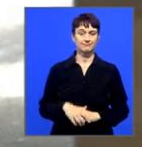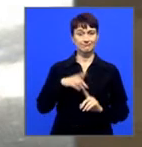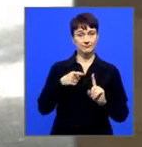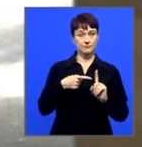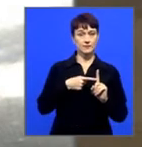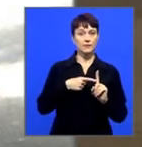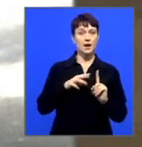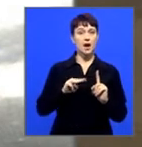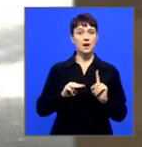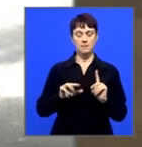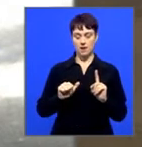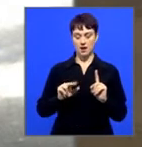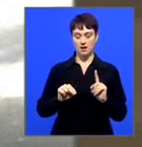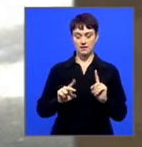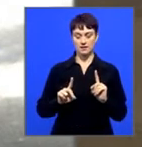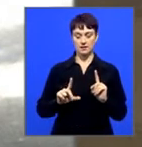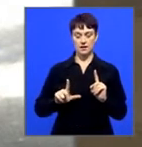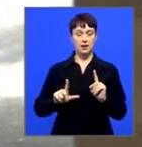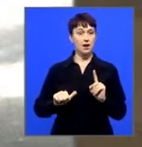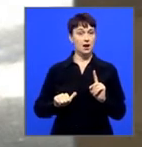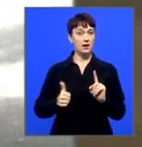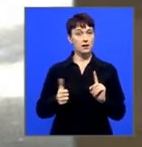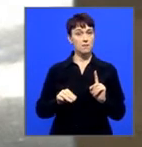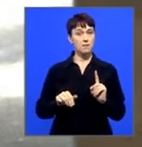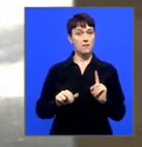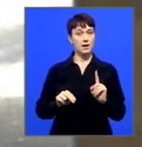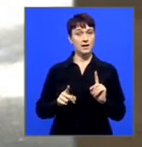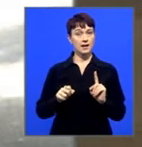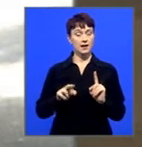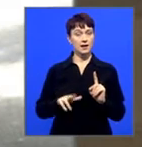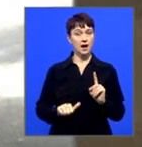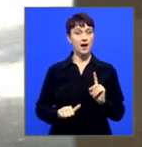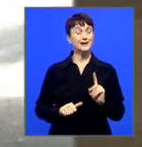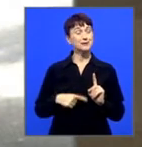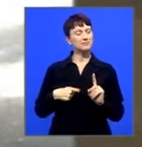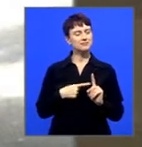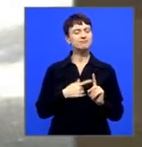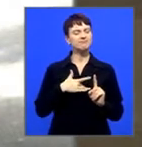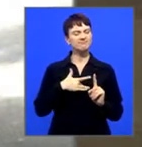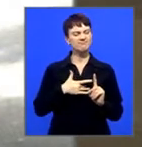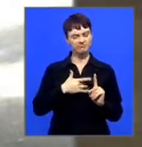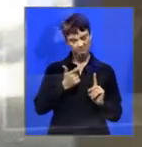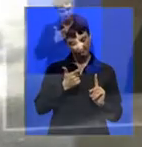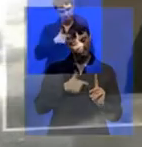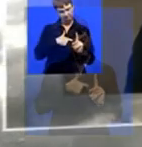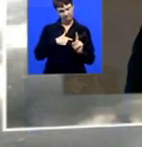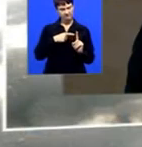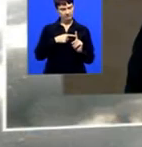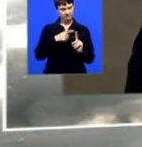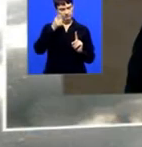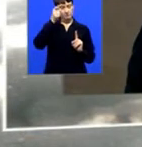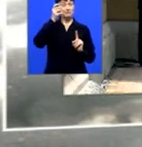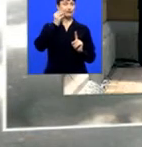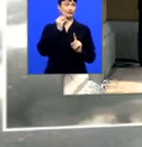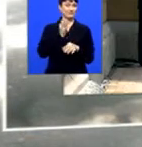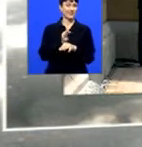Mandela, again, another very solemn occasion as the reality of the passing of his grandfather sets